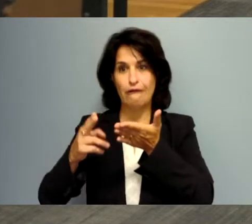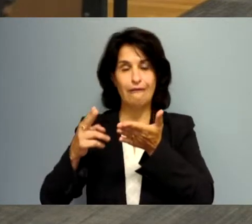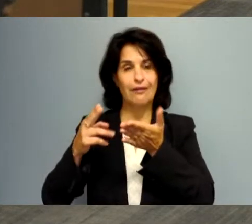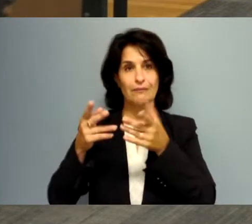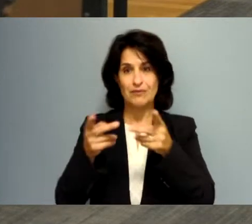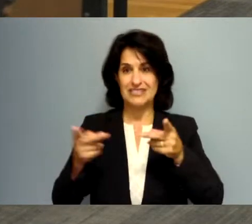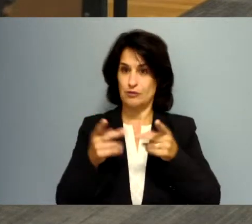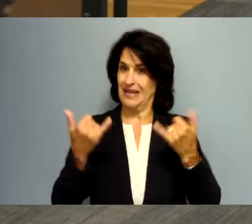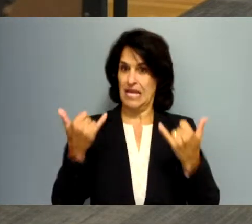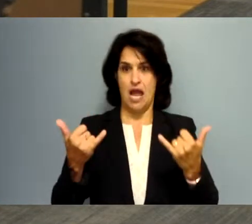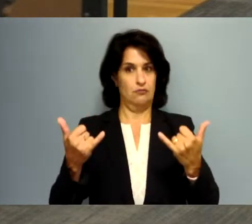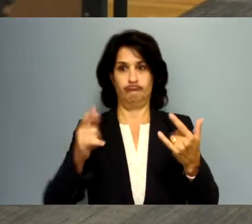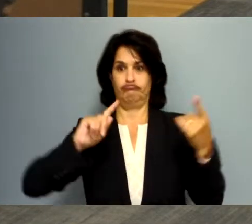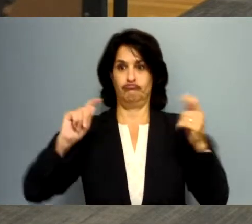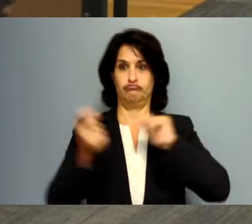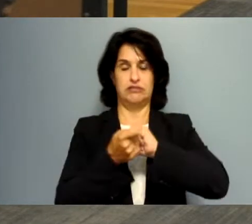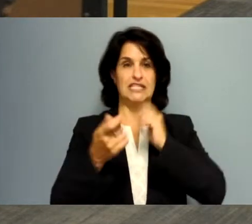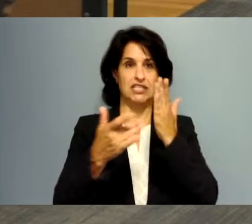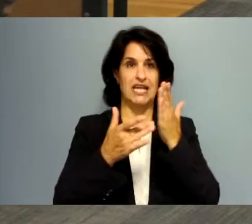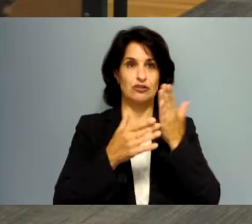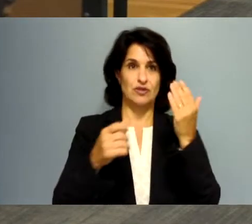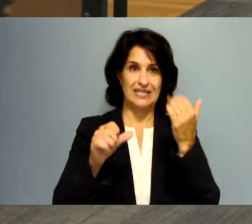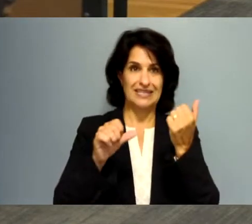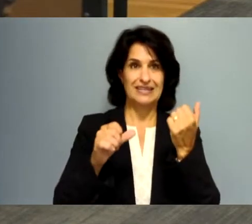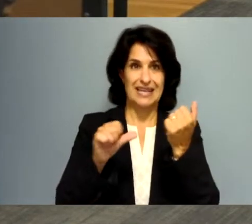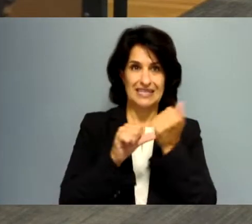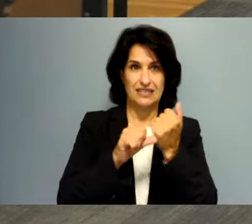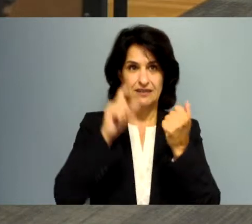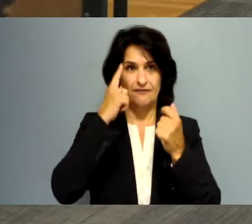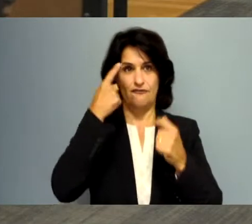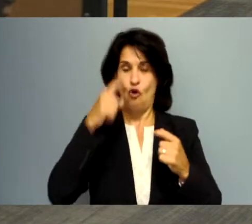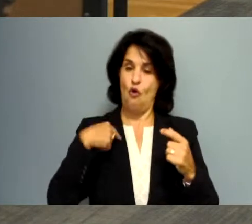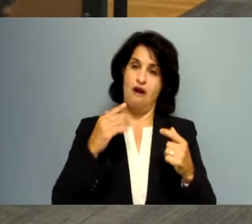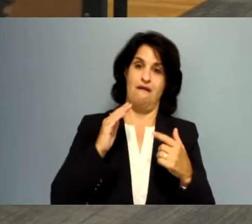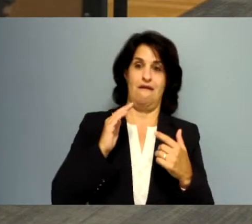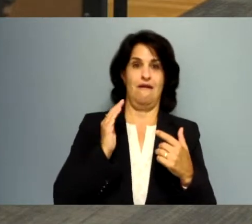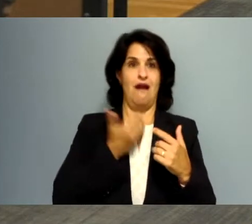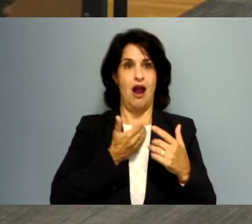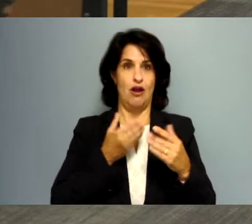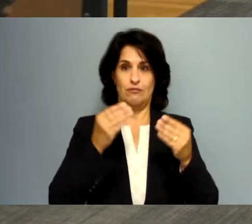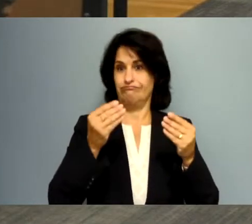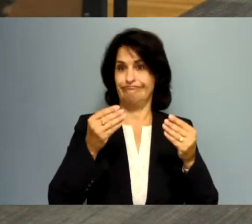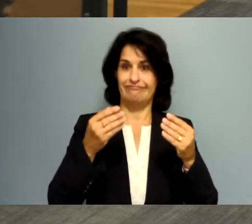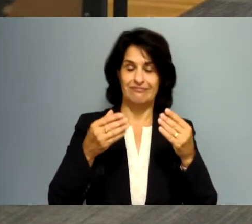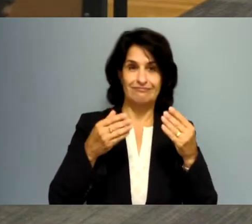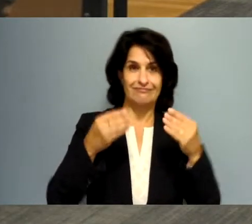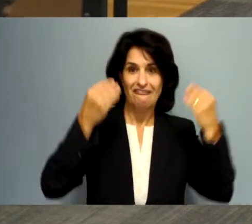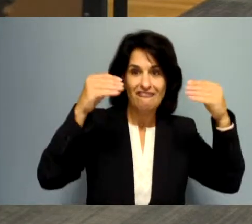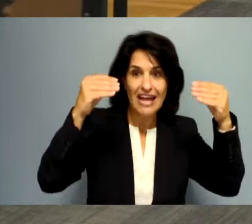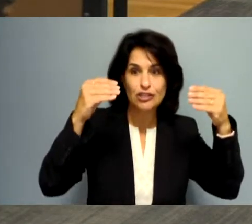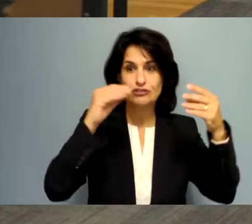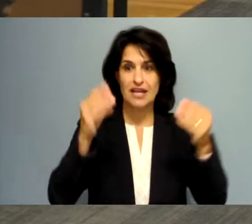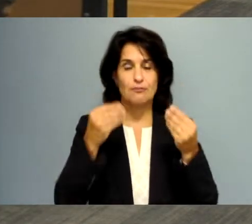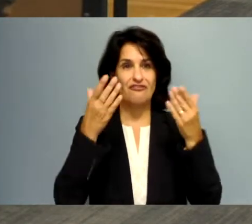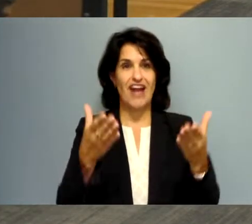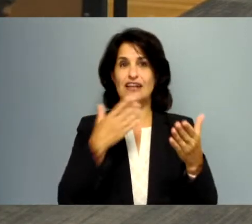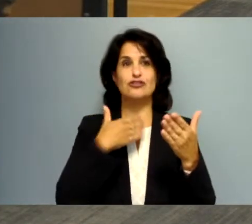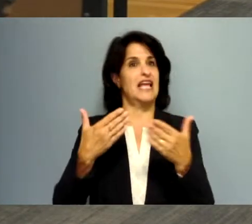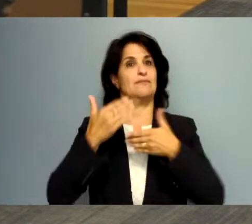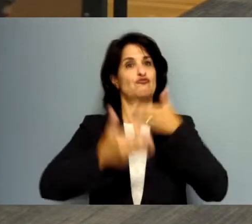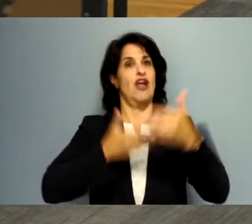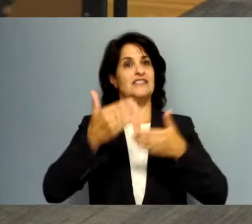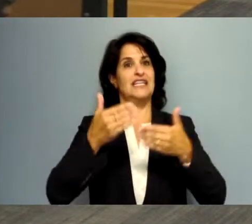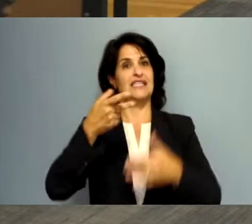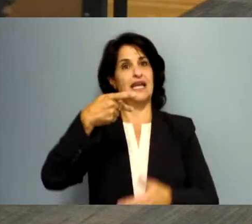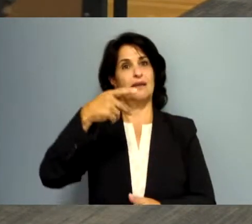technical assistance to our vendors and our providers, processing payroll, and other responsibilities. We would like